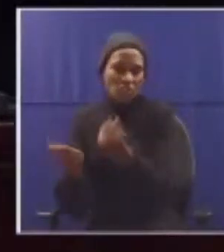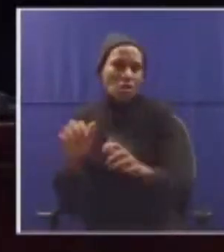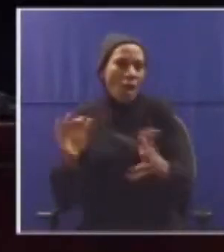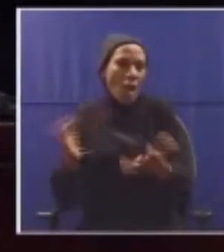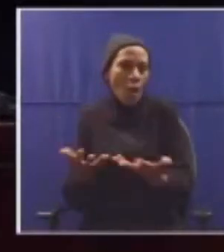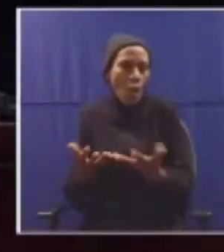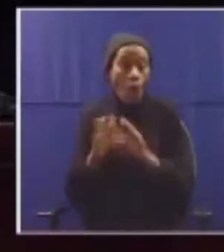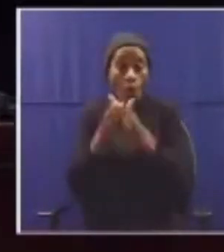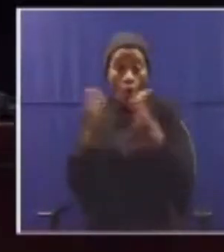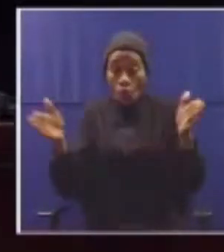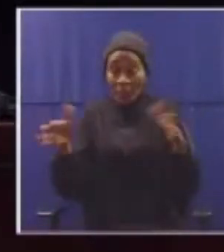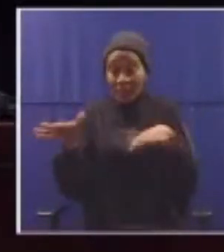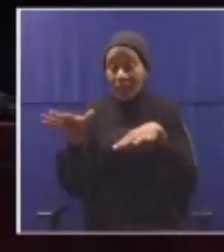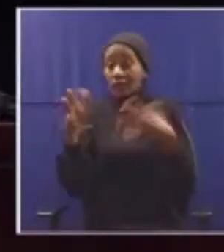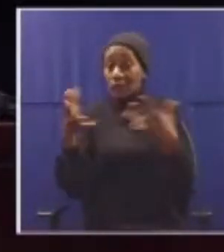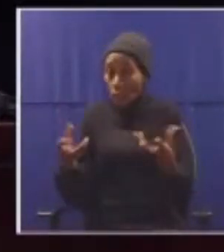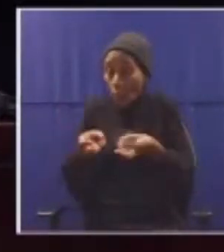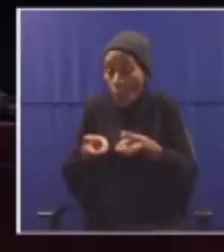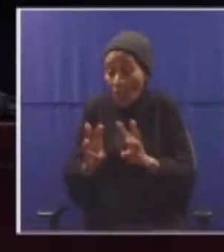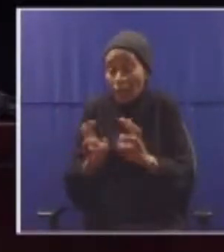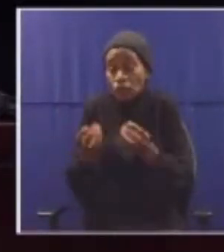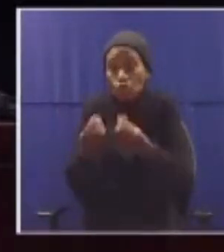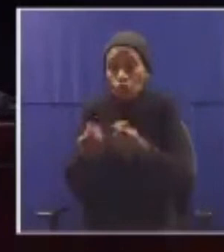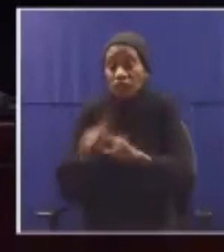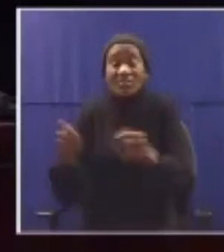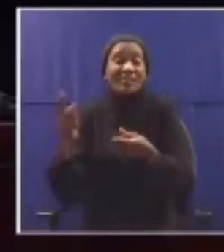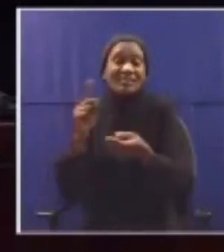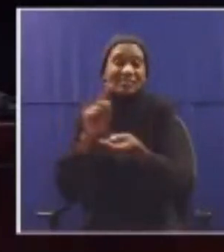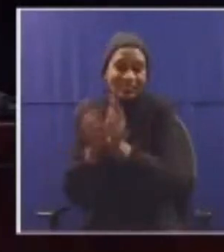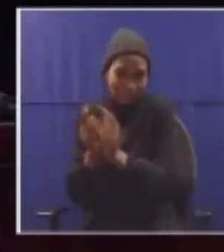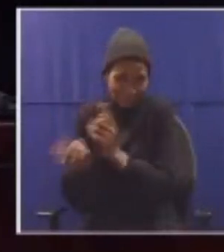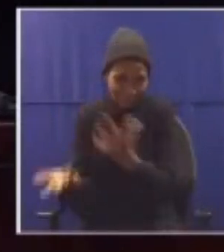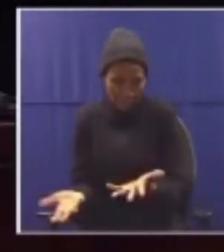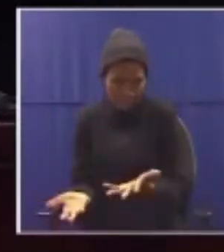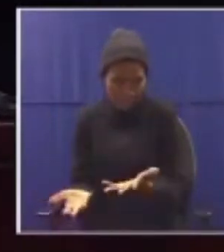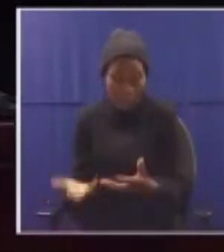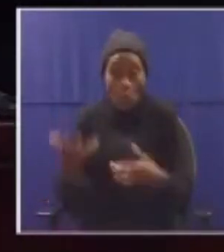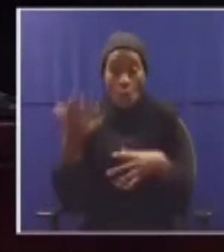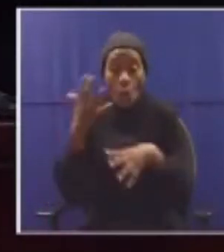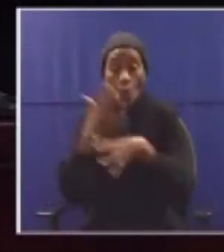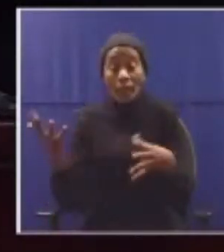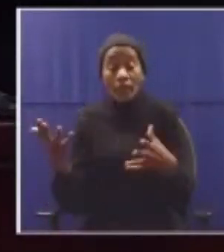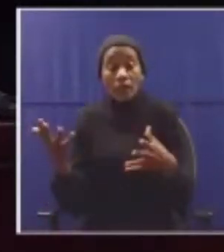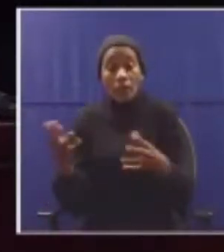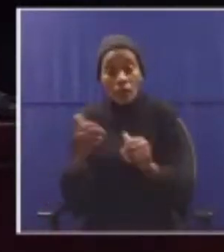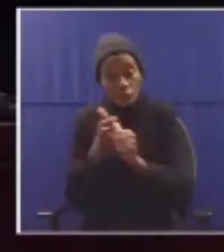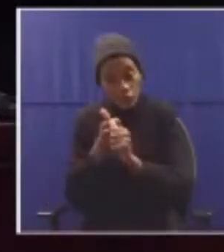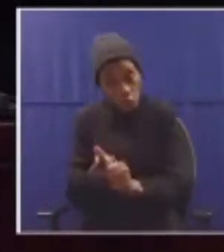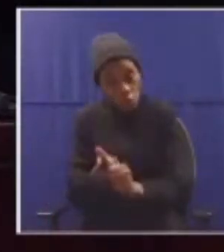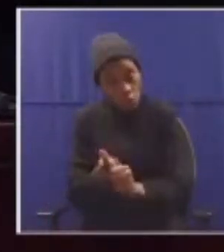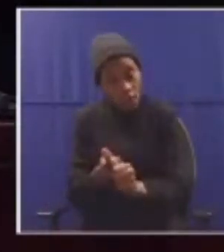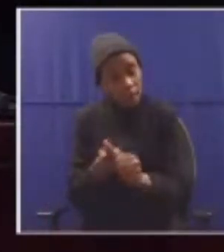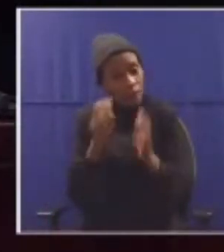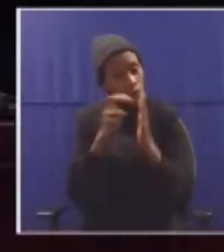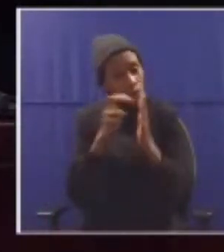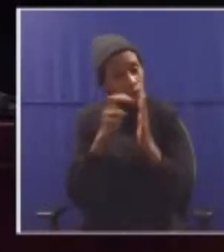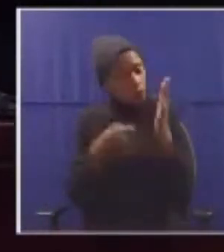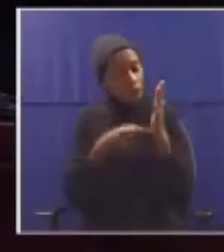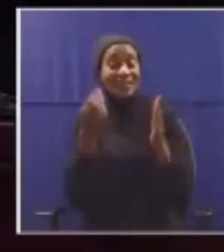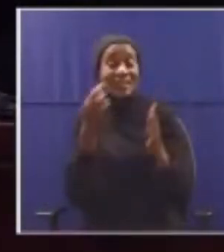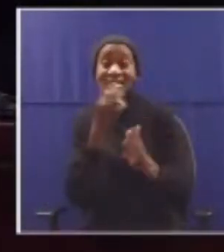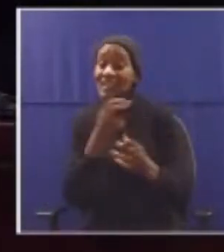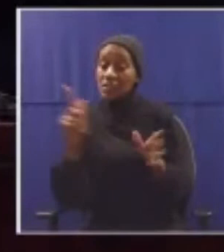a forum for dispute resolution in accordance with the principle that recognizes